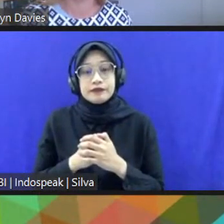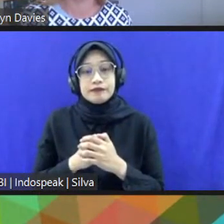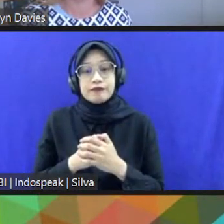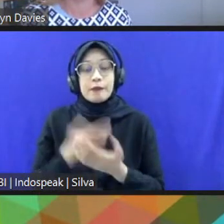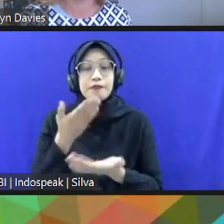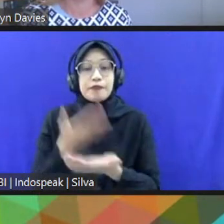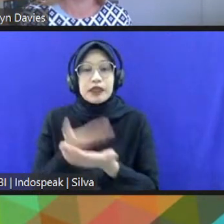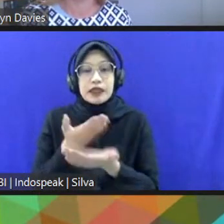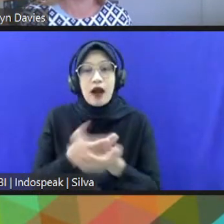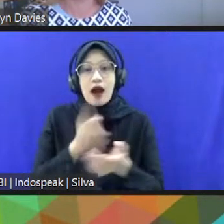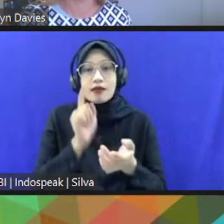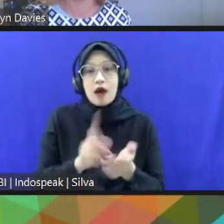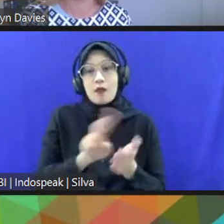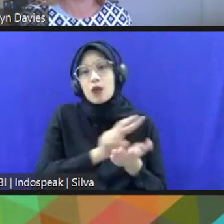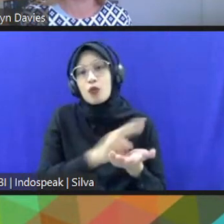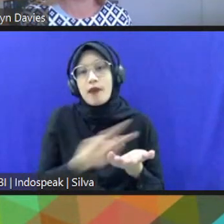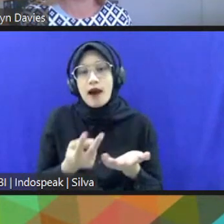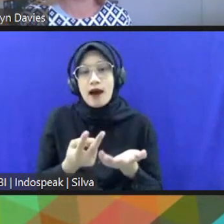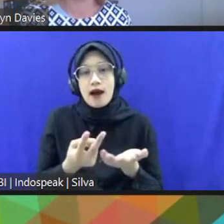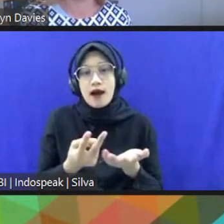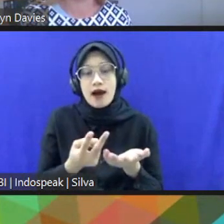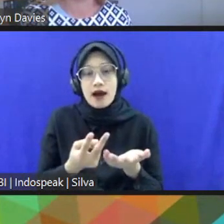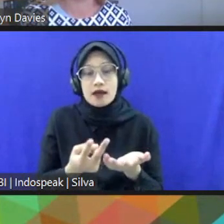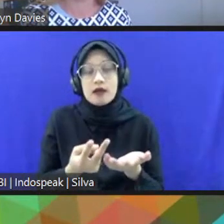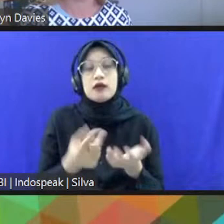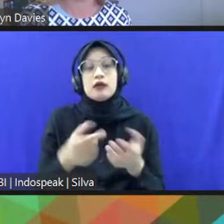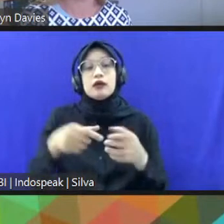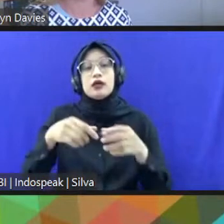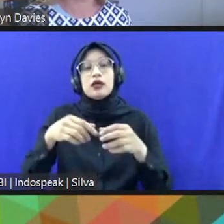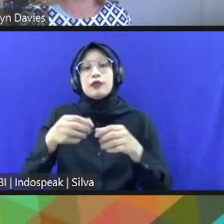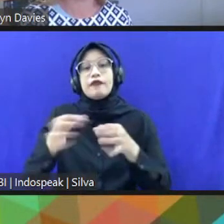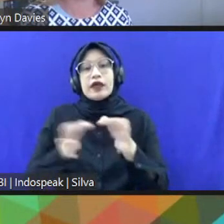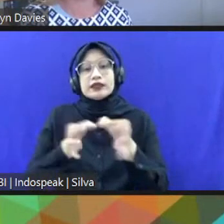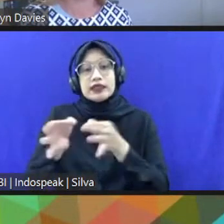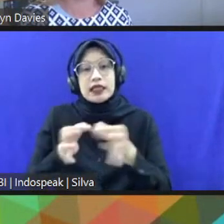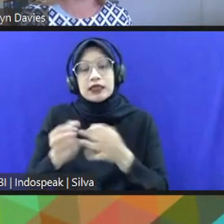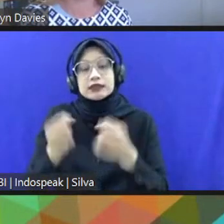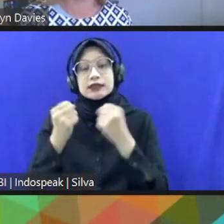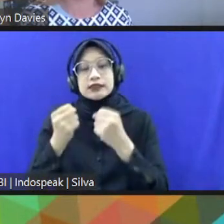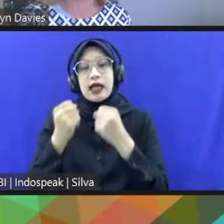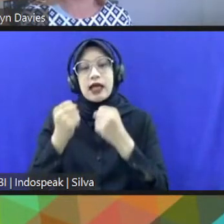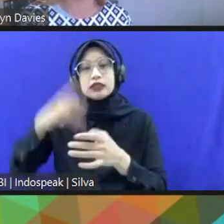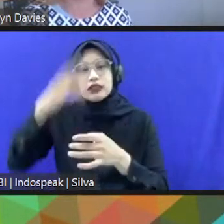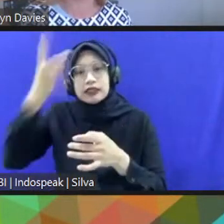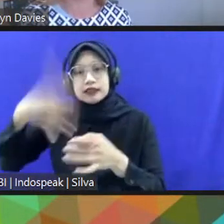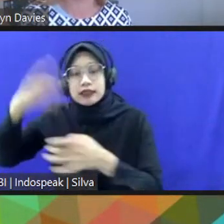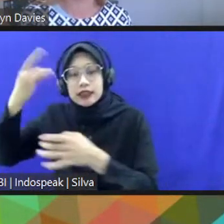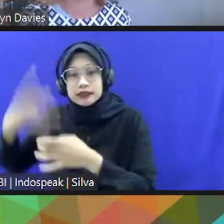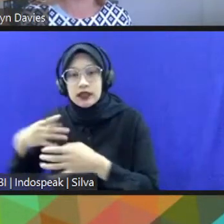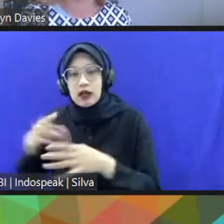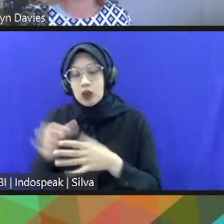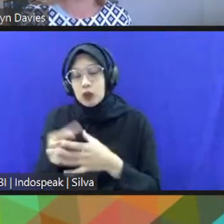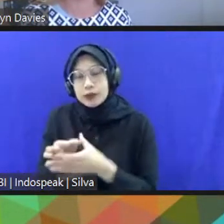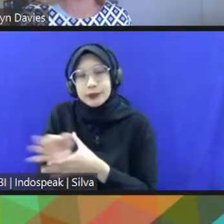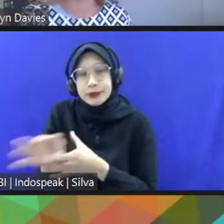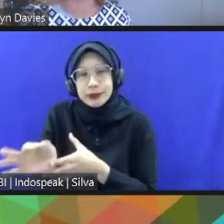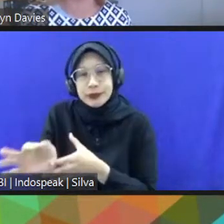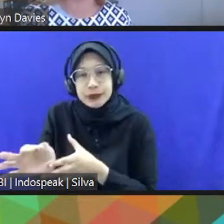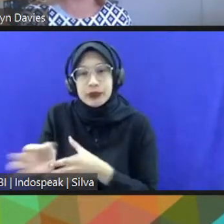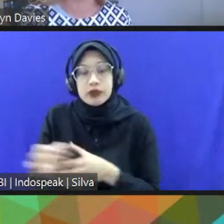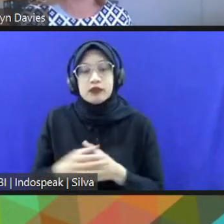in the rural area. But in general, in urban area, we have seen